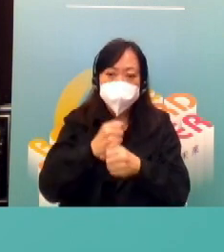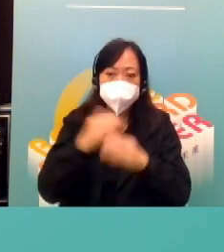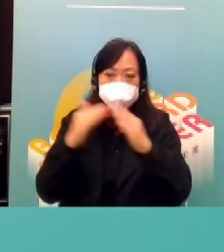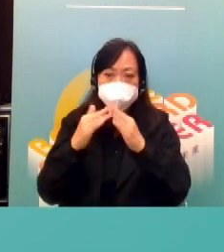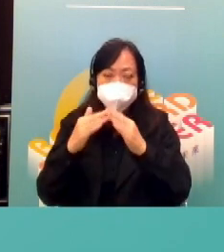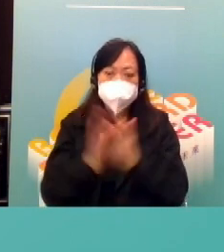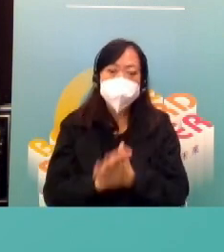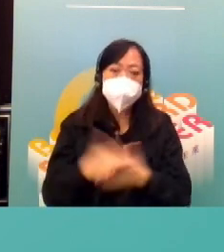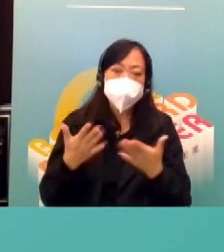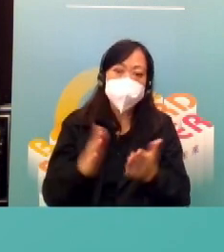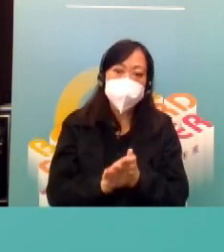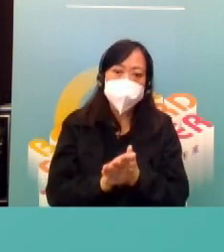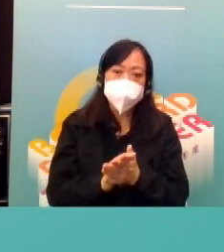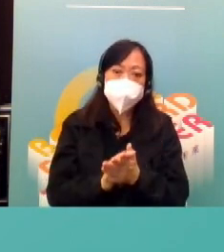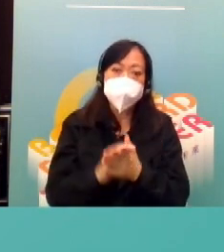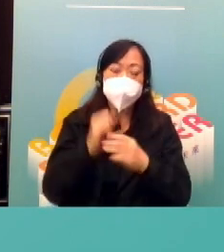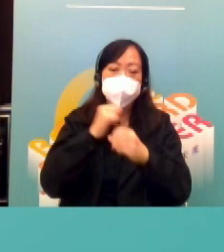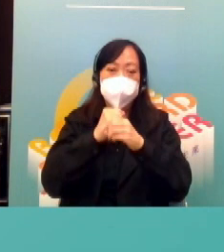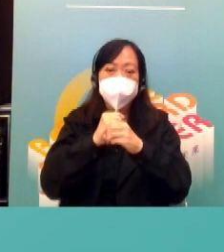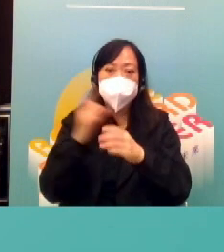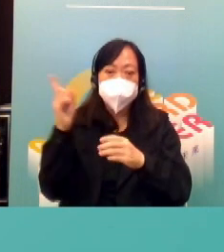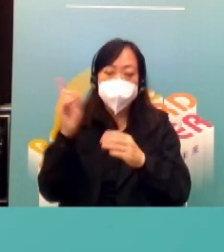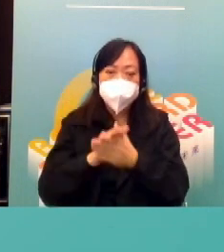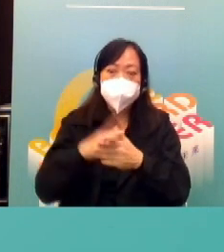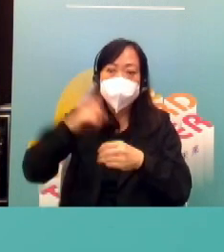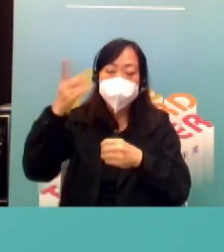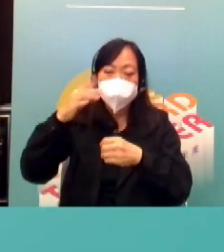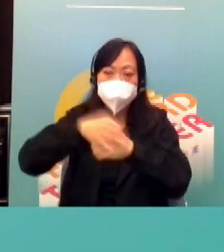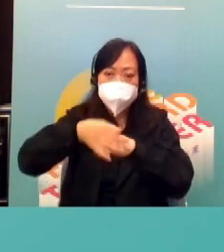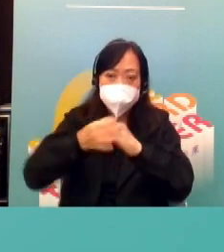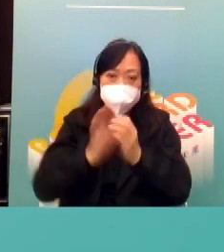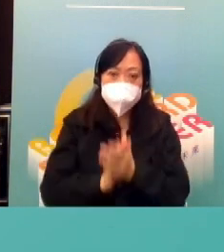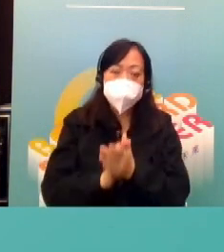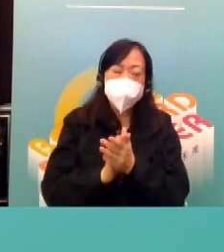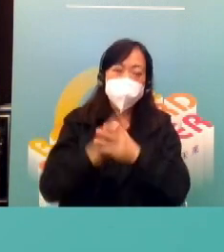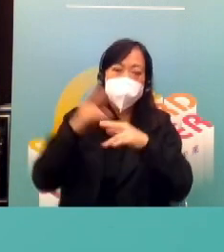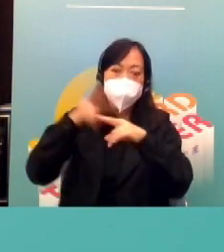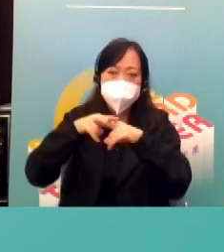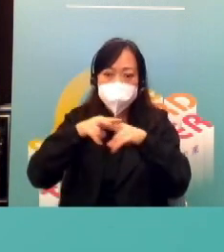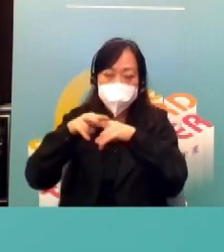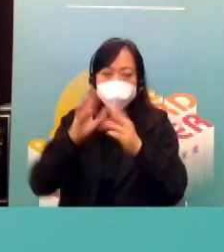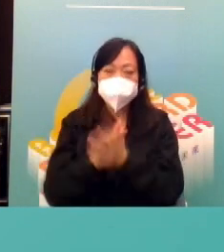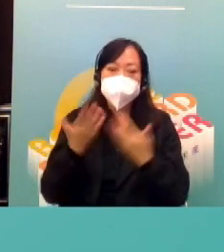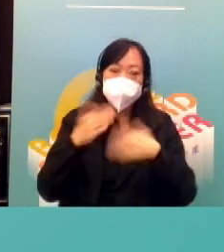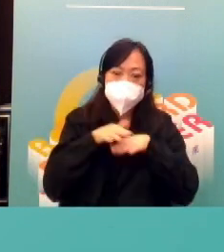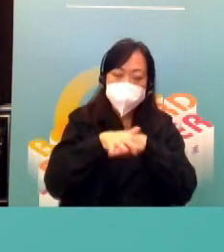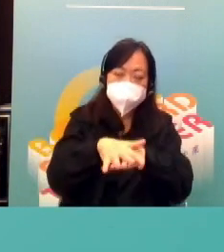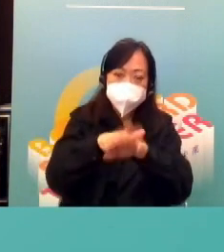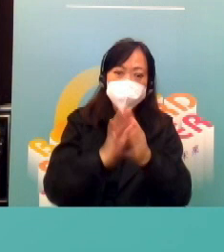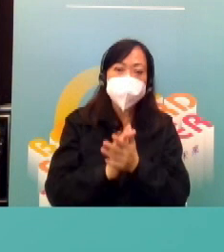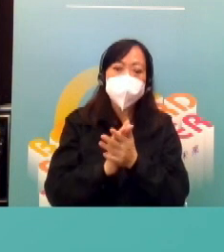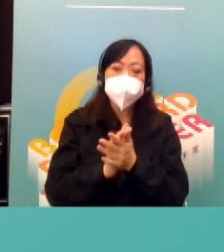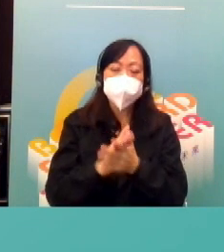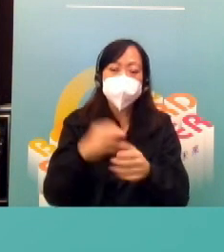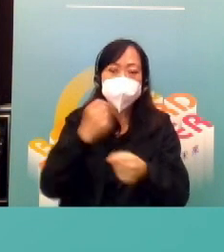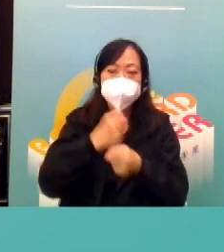worked with them on the integration of gender perspectives into the Bangladesh Startup Framework. Now, Bangladesh government and the Prime Minister has a startup fund